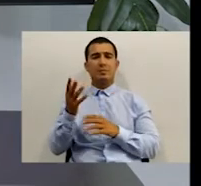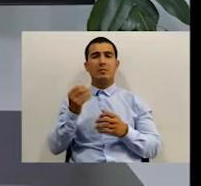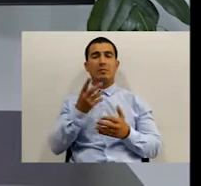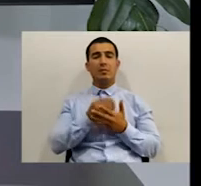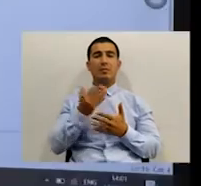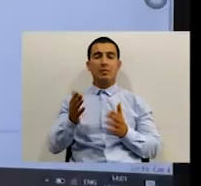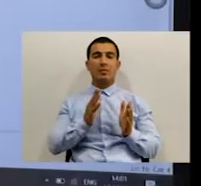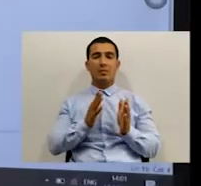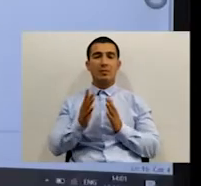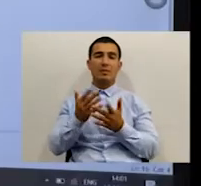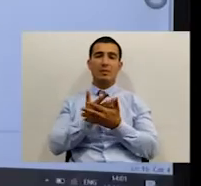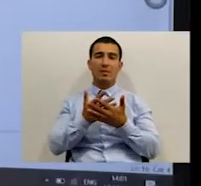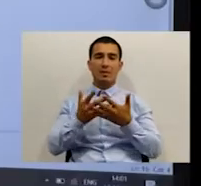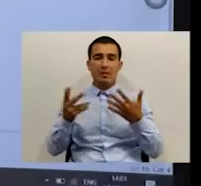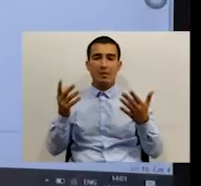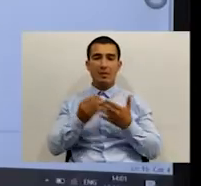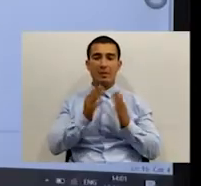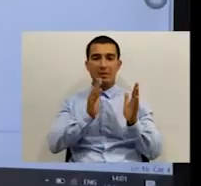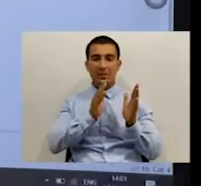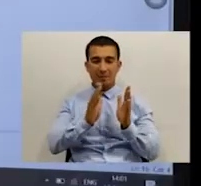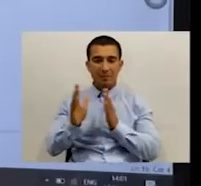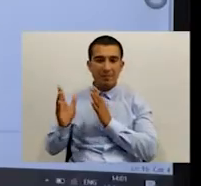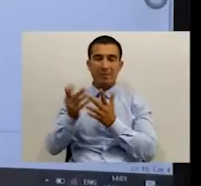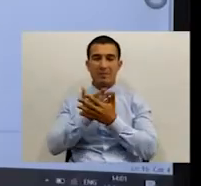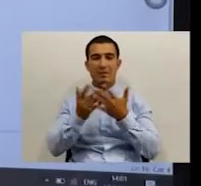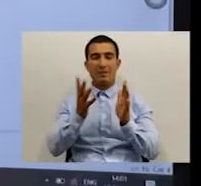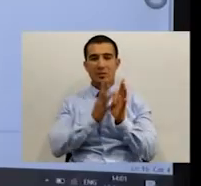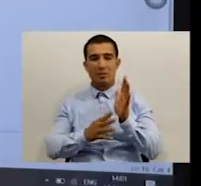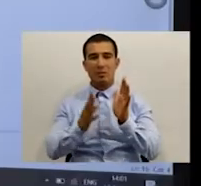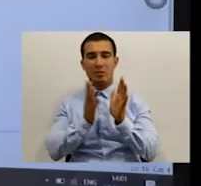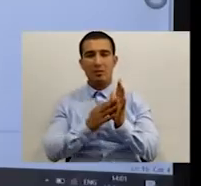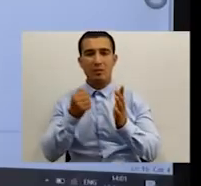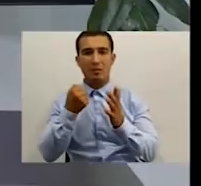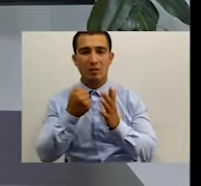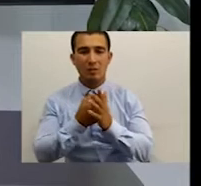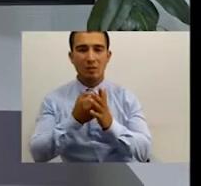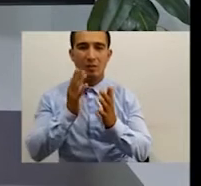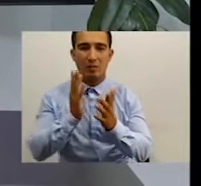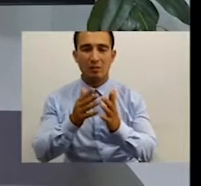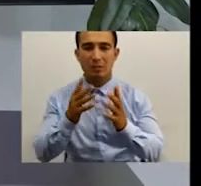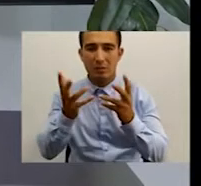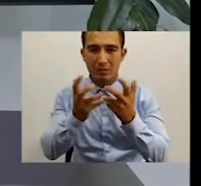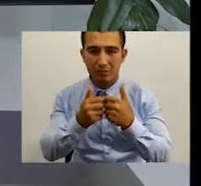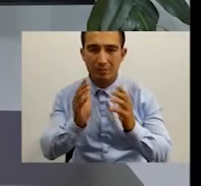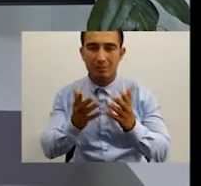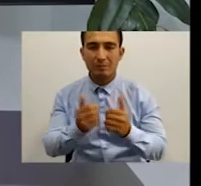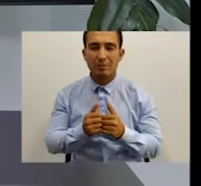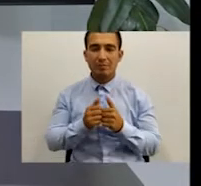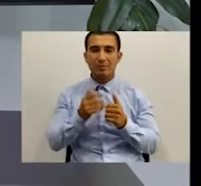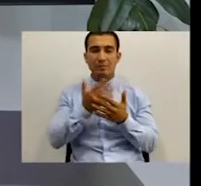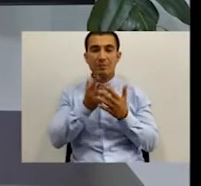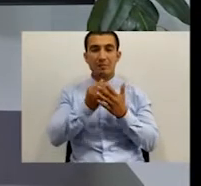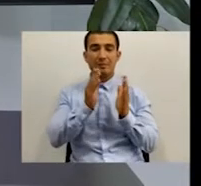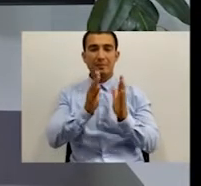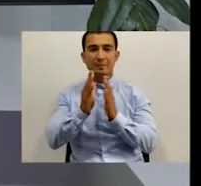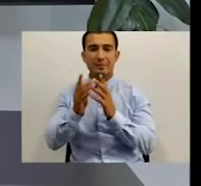90 ga buriladi. Va hokazo mana shu tartibda tartibda ketma-ketlikda 99 sonigacha qiymatni